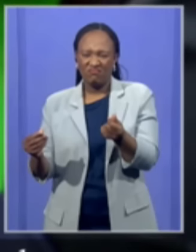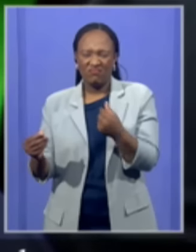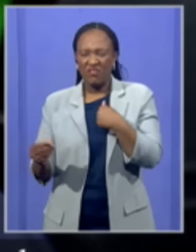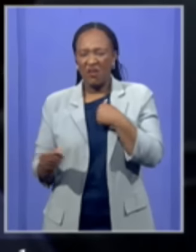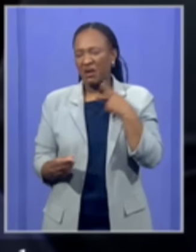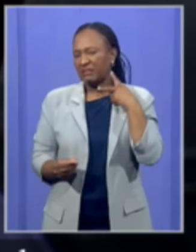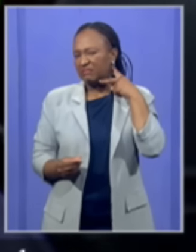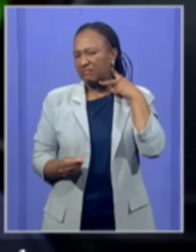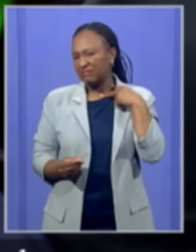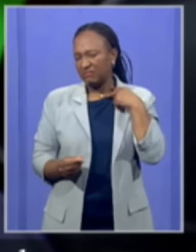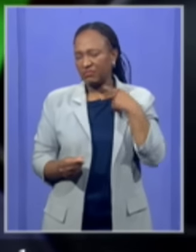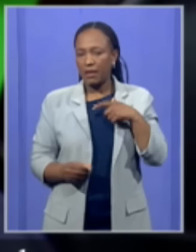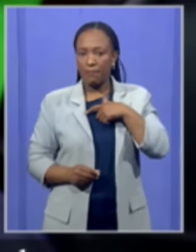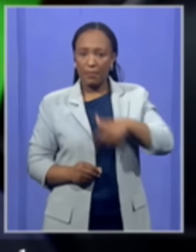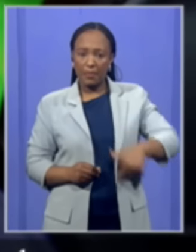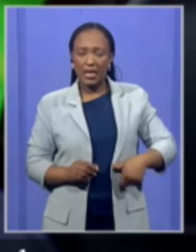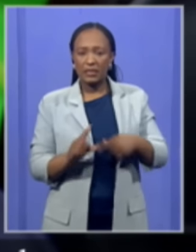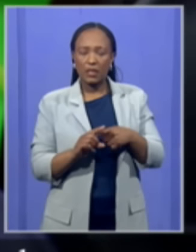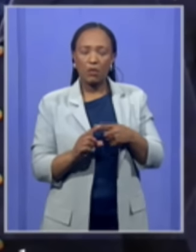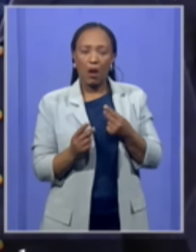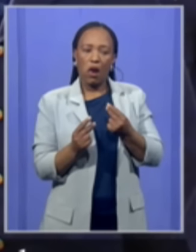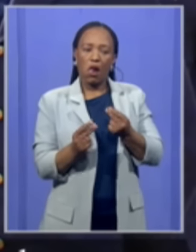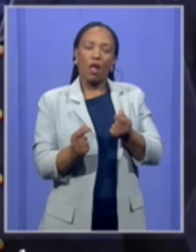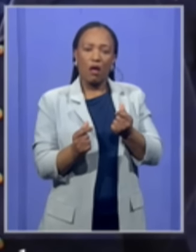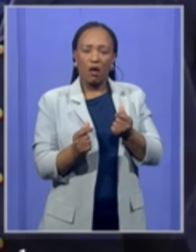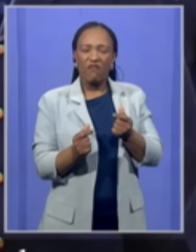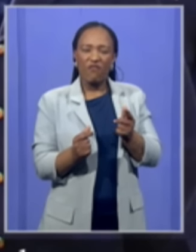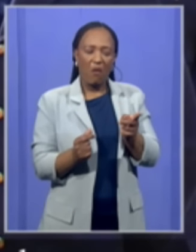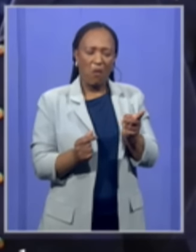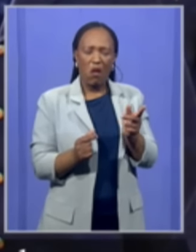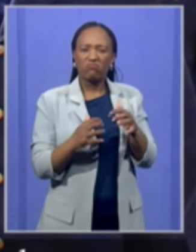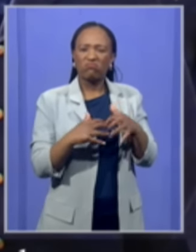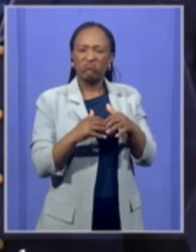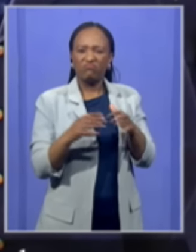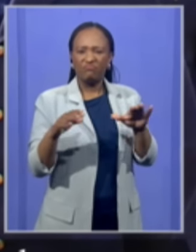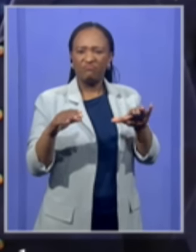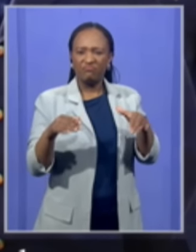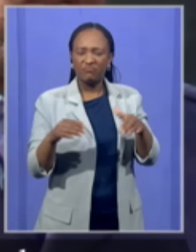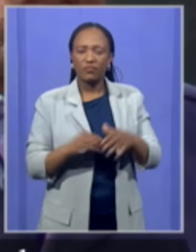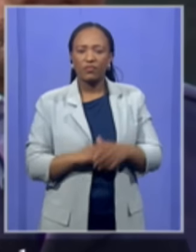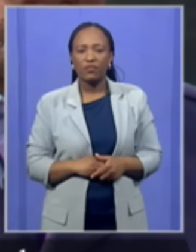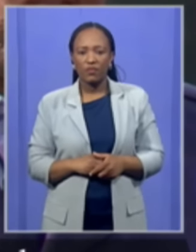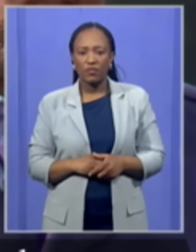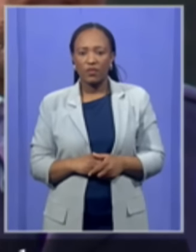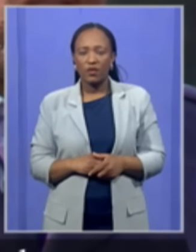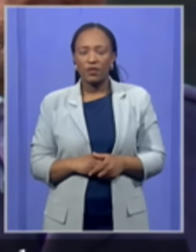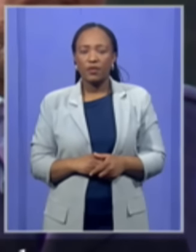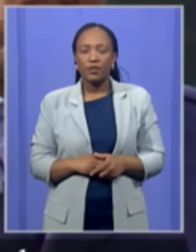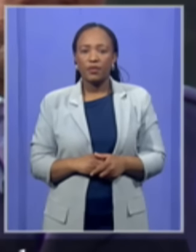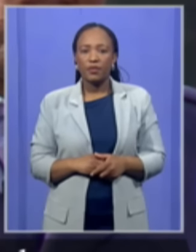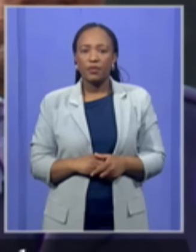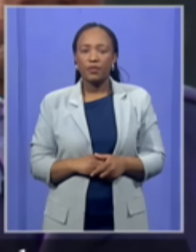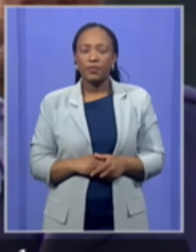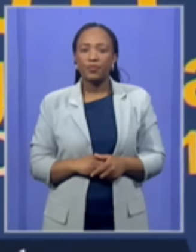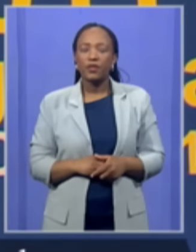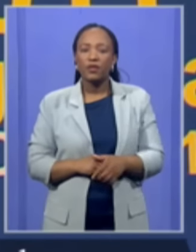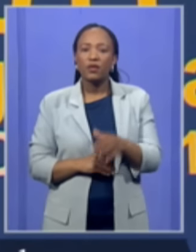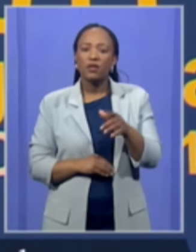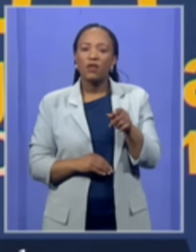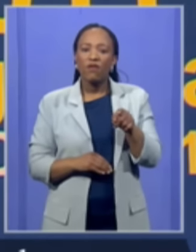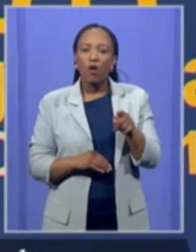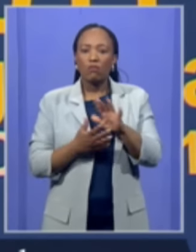disappointing that the president would take a shortcut to protect someone. Ho sa le jwalo mokgatlo wa matjhaba wa ditokelo tsa botho le tshwarelo o re